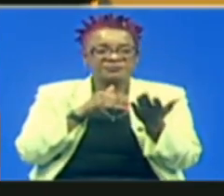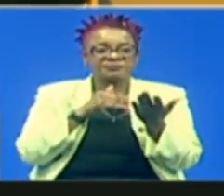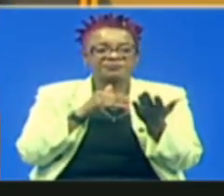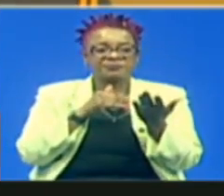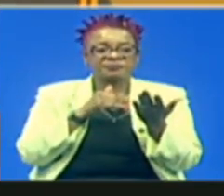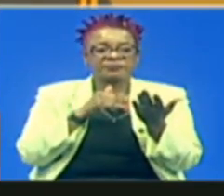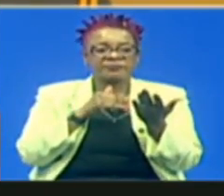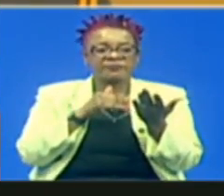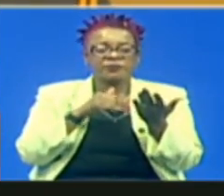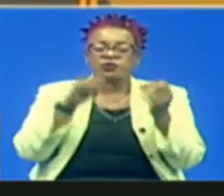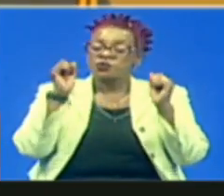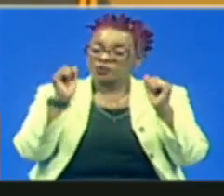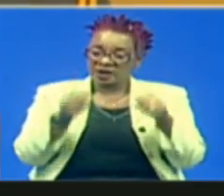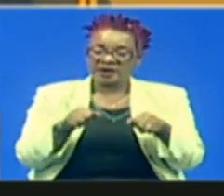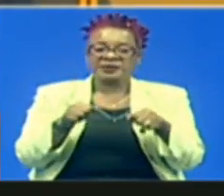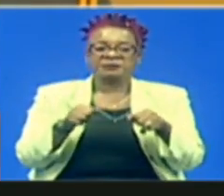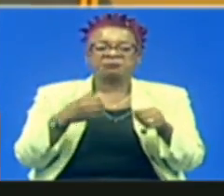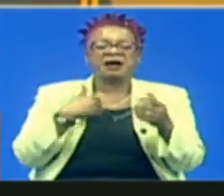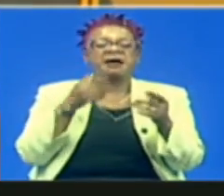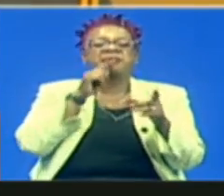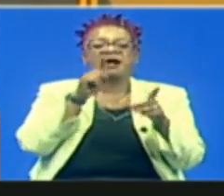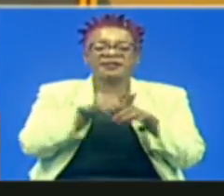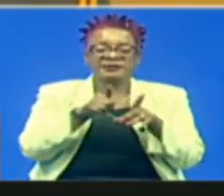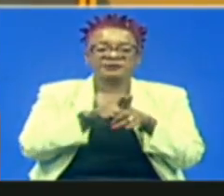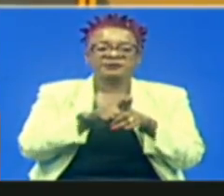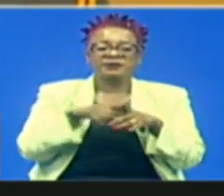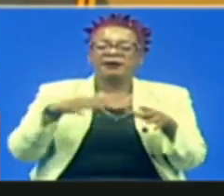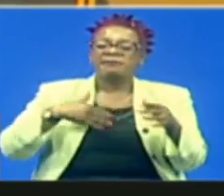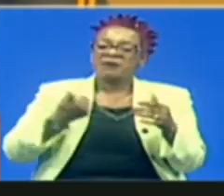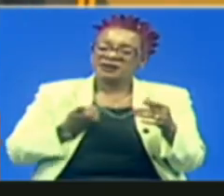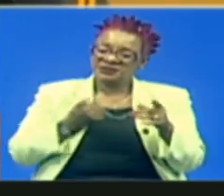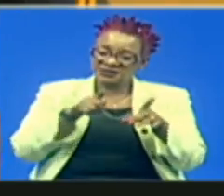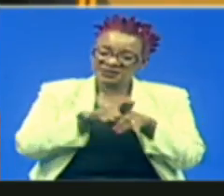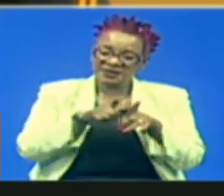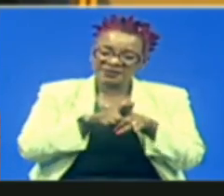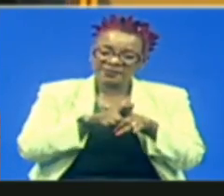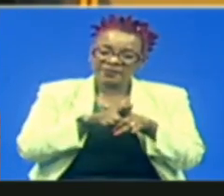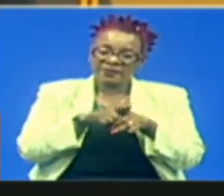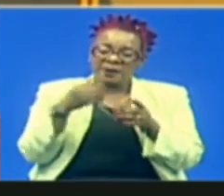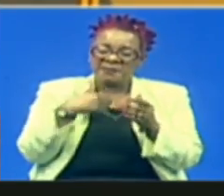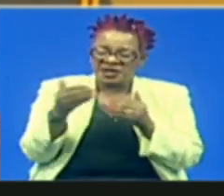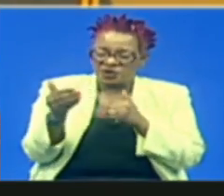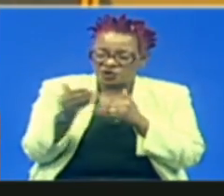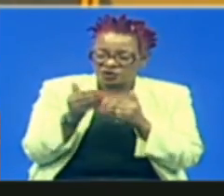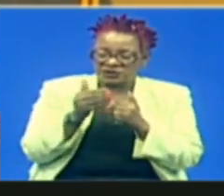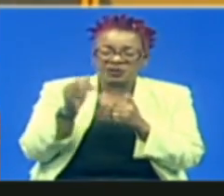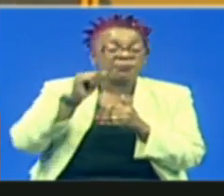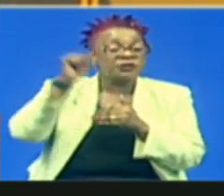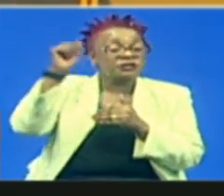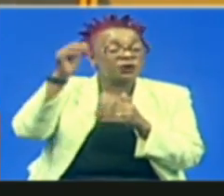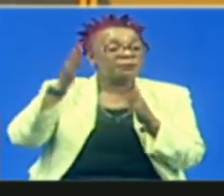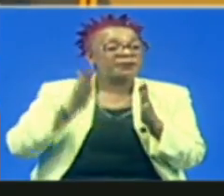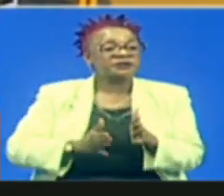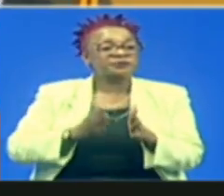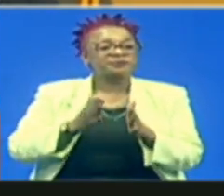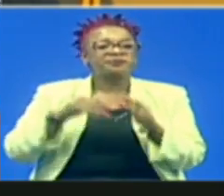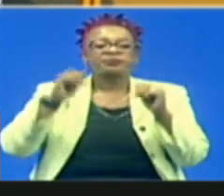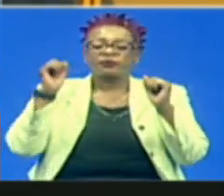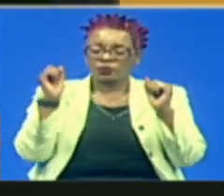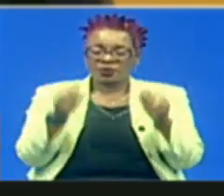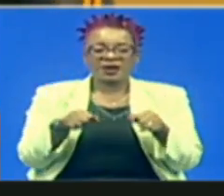be my brother, you can be my sister, you can be my closest political ally, you can